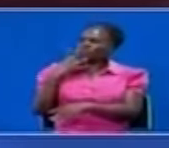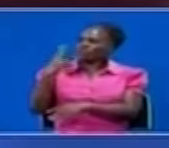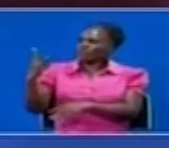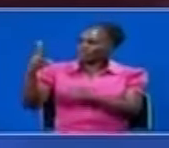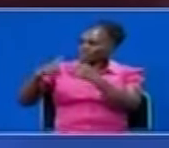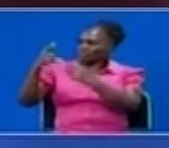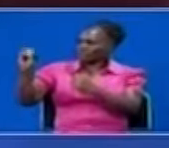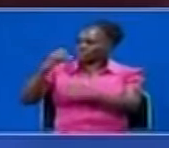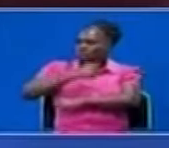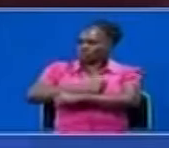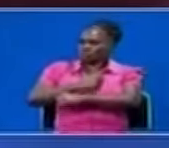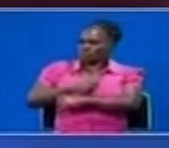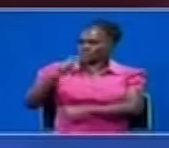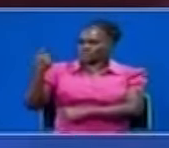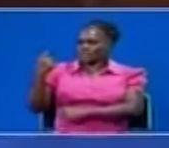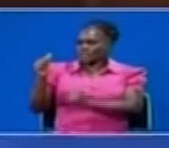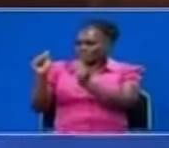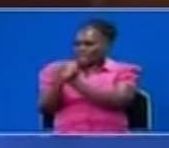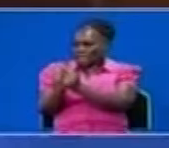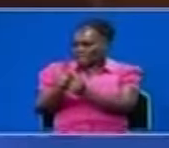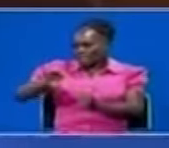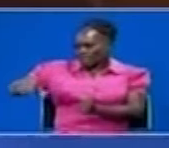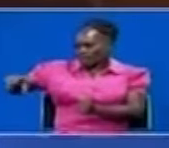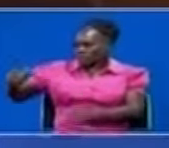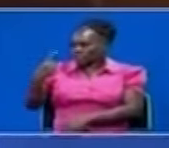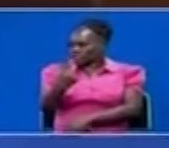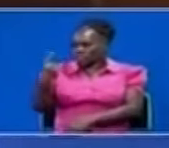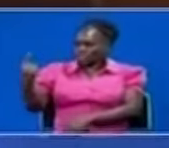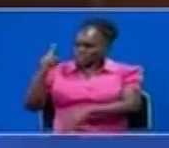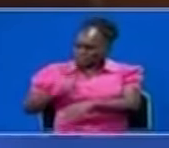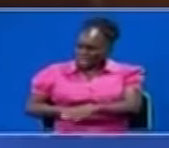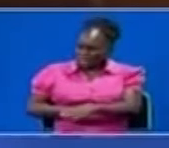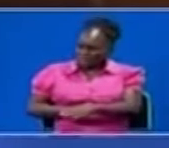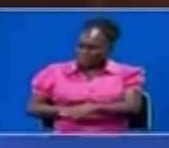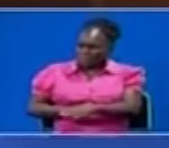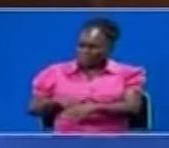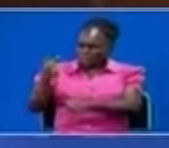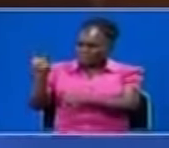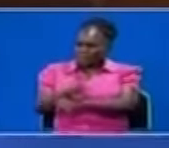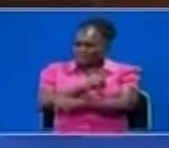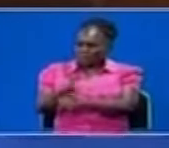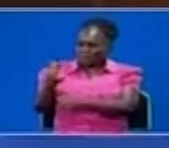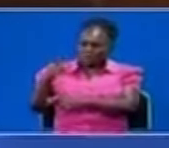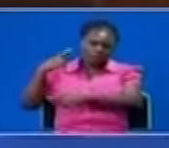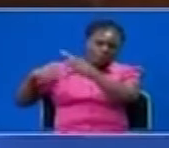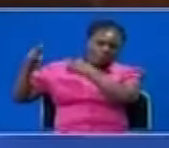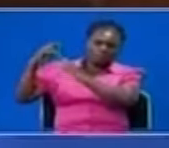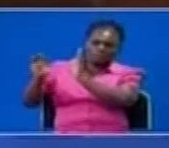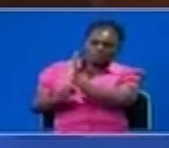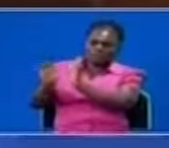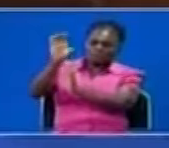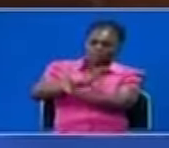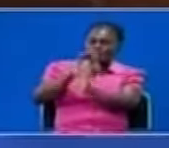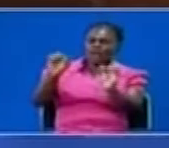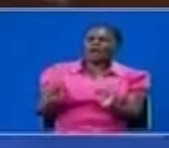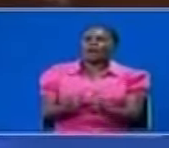470 schools in Kenya, 10 in each county. During this phase, monitoring and revision of the curriculum will be